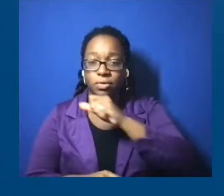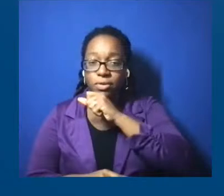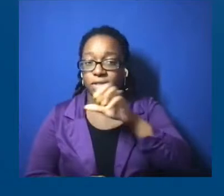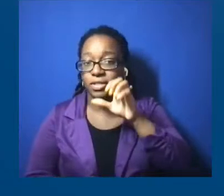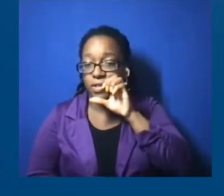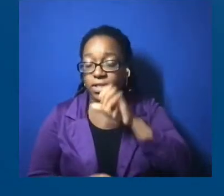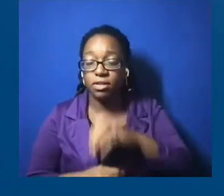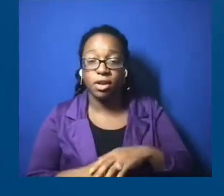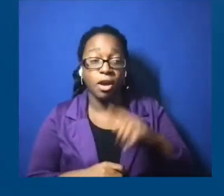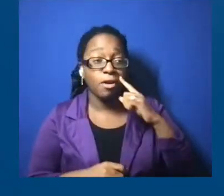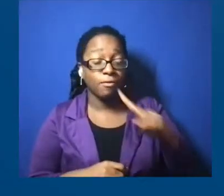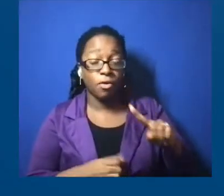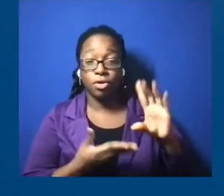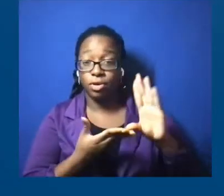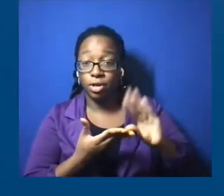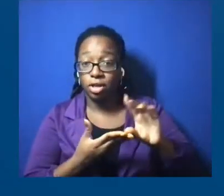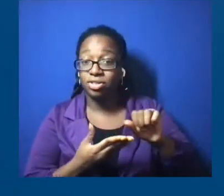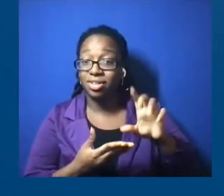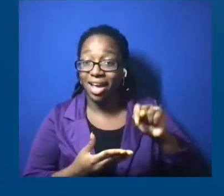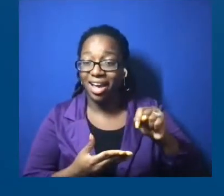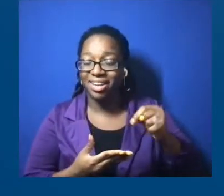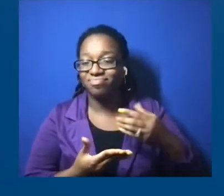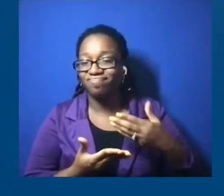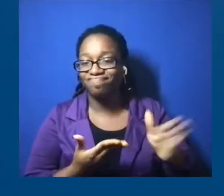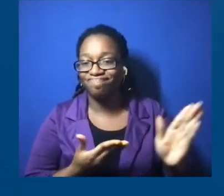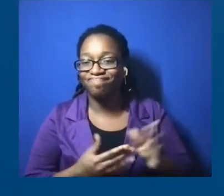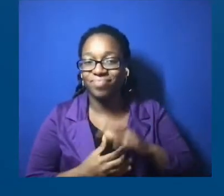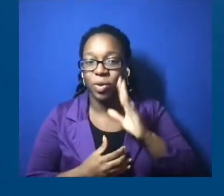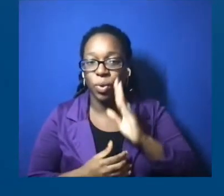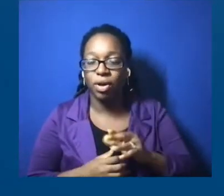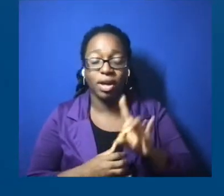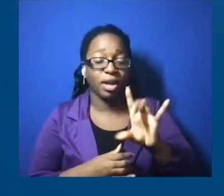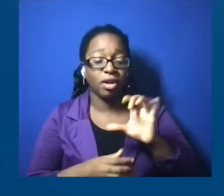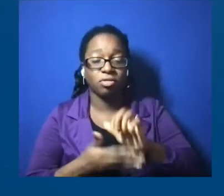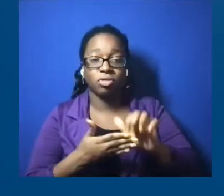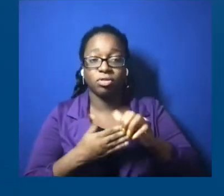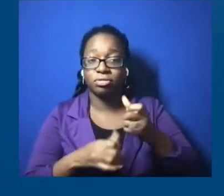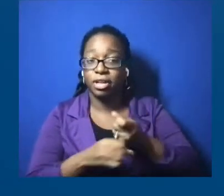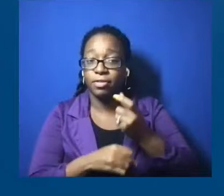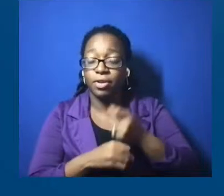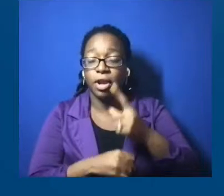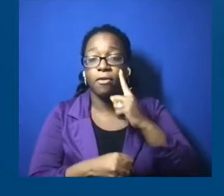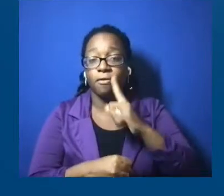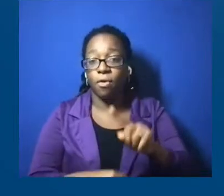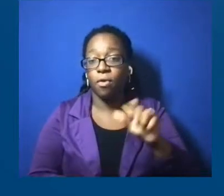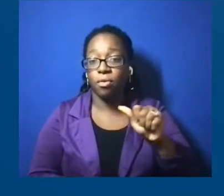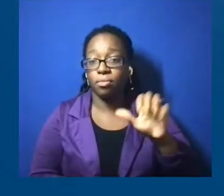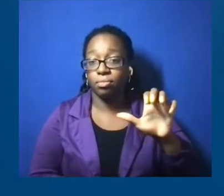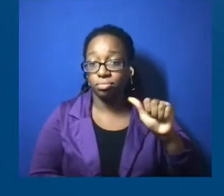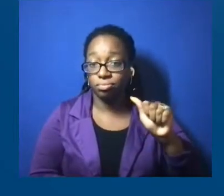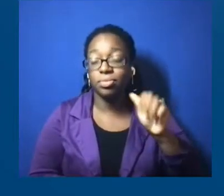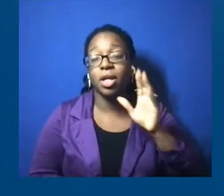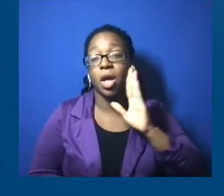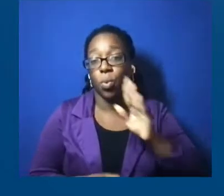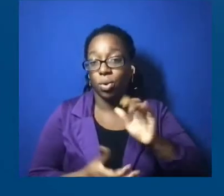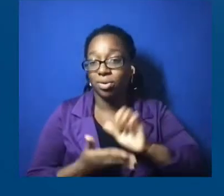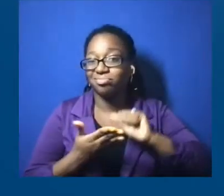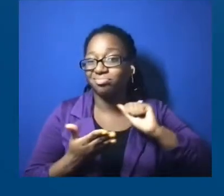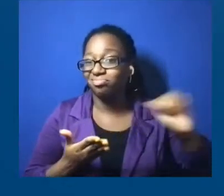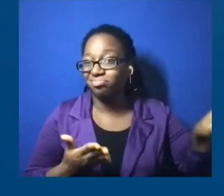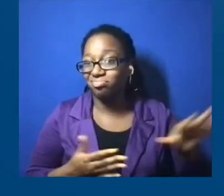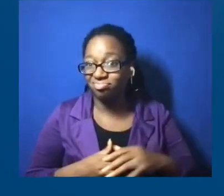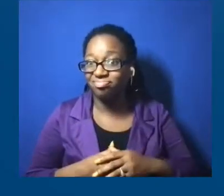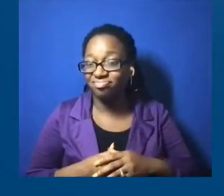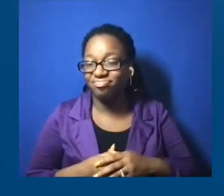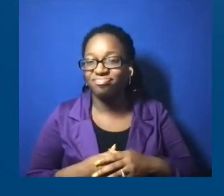gone. Savings on health care premiums, $800 a year for millions of Americans in the Affordable Care Act, gone. And of course, they're